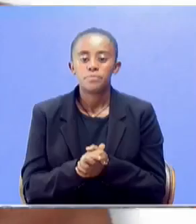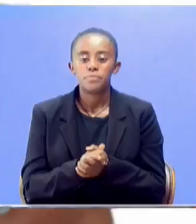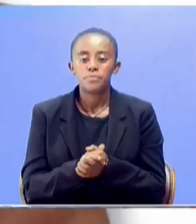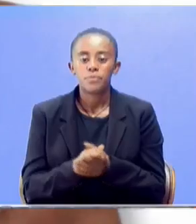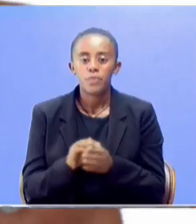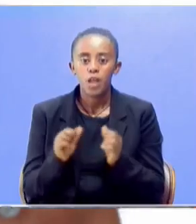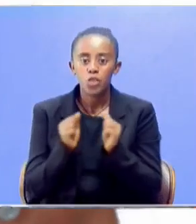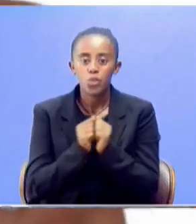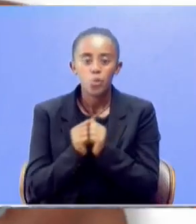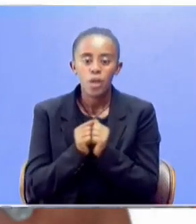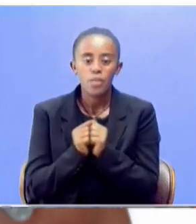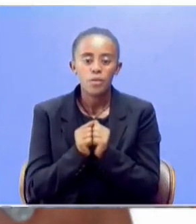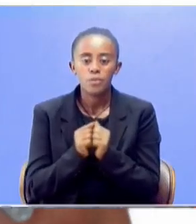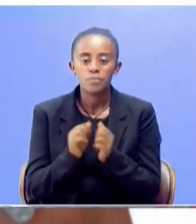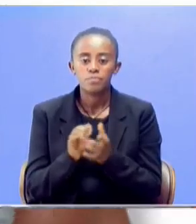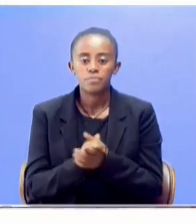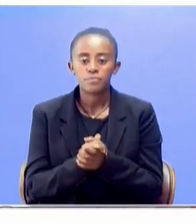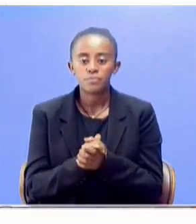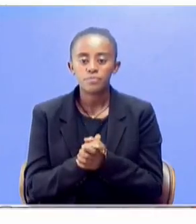together.